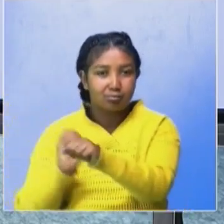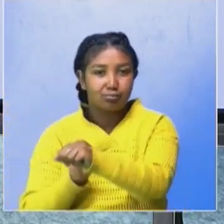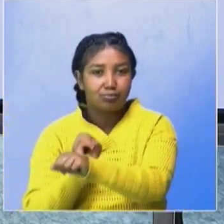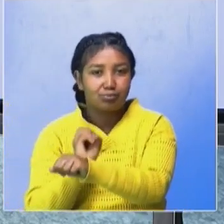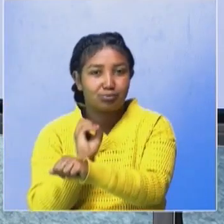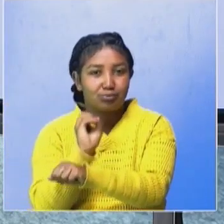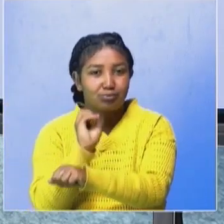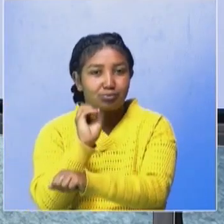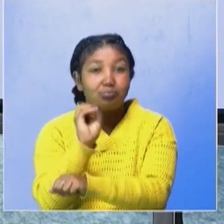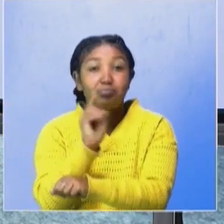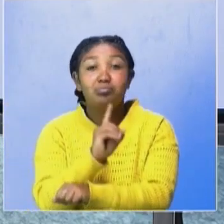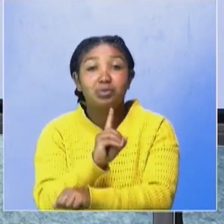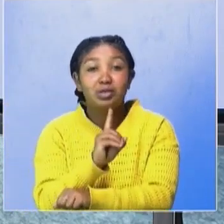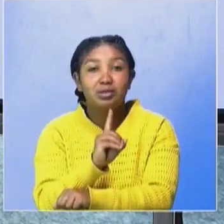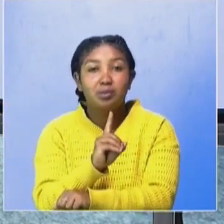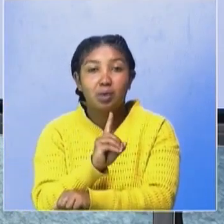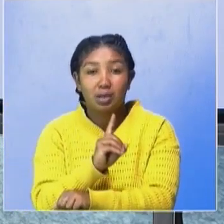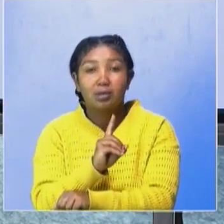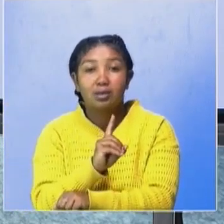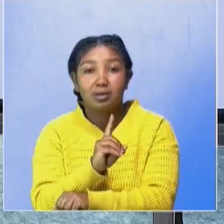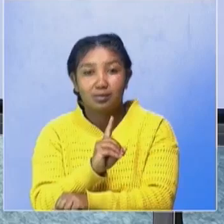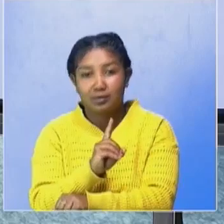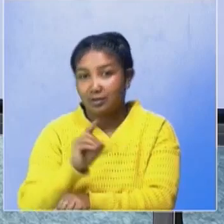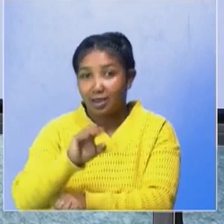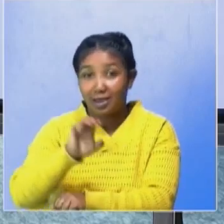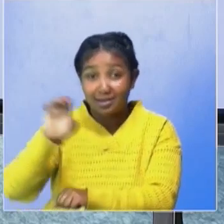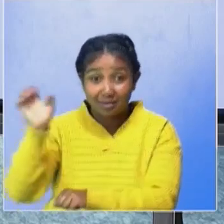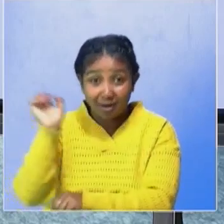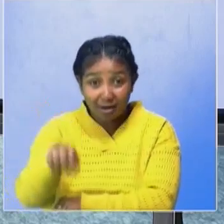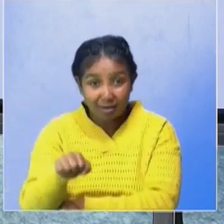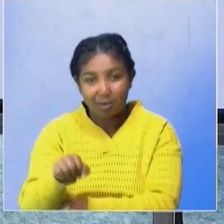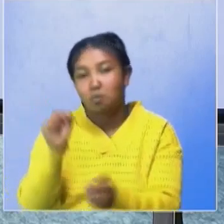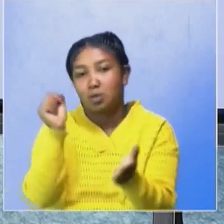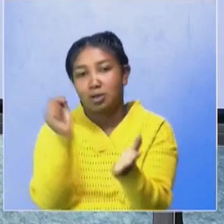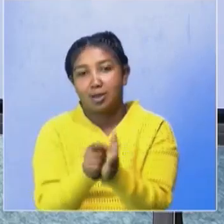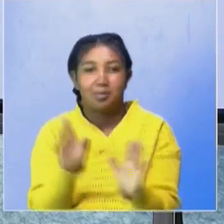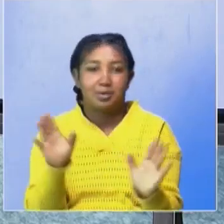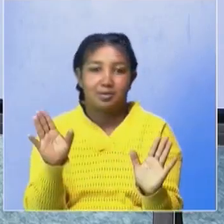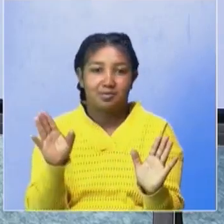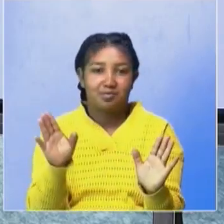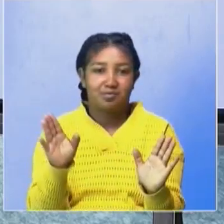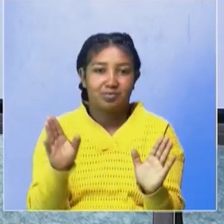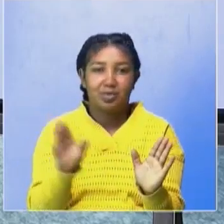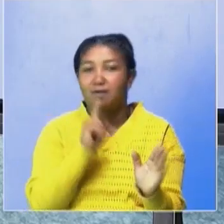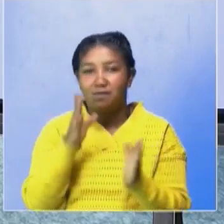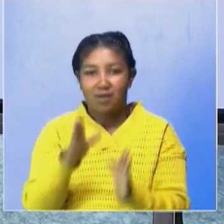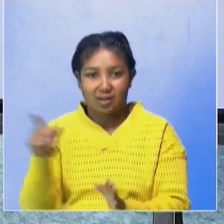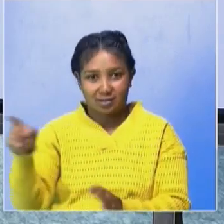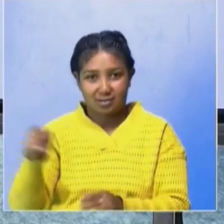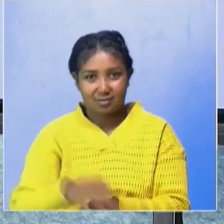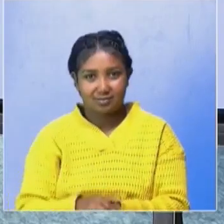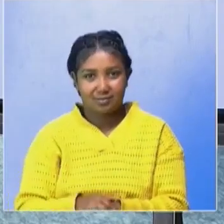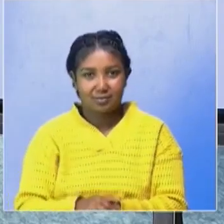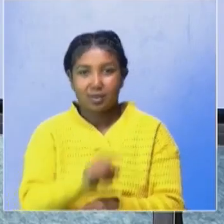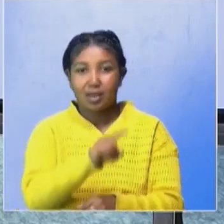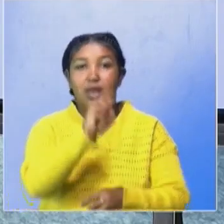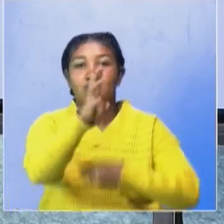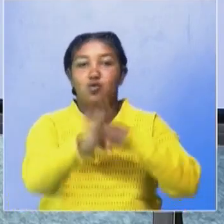rise from where? In the east. That's the example of also facts and